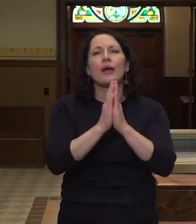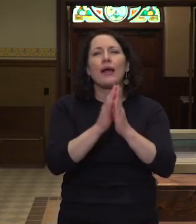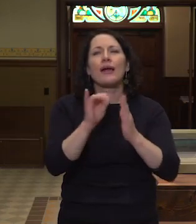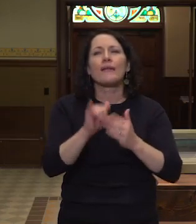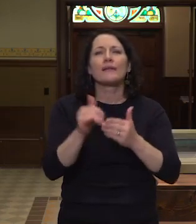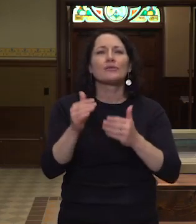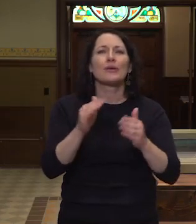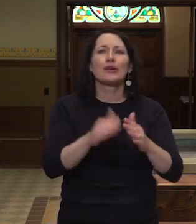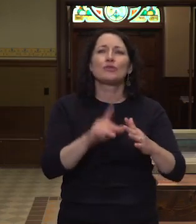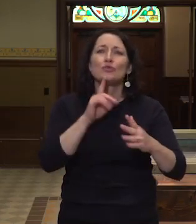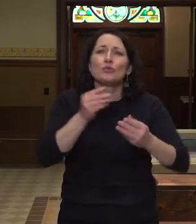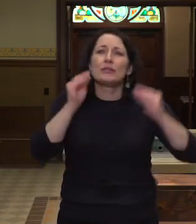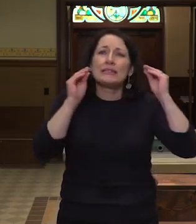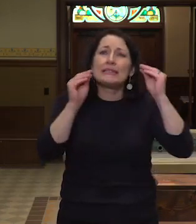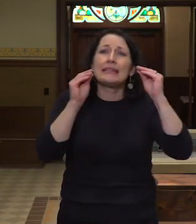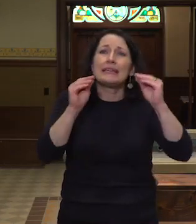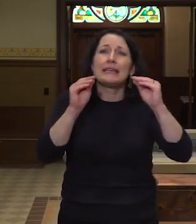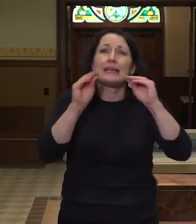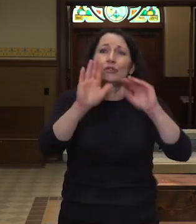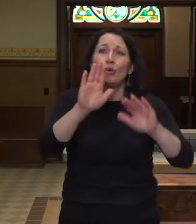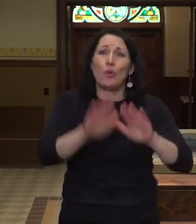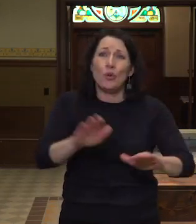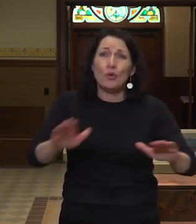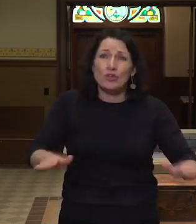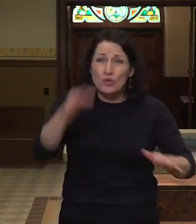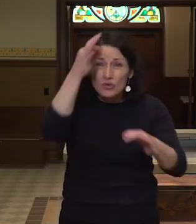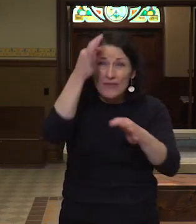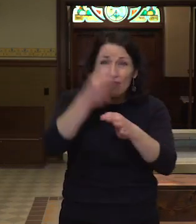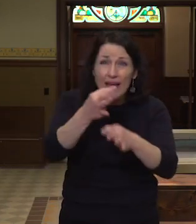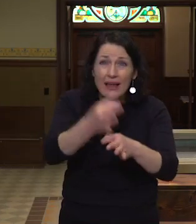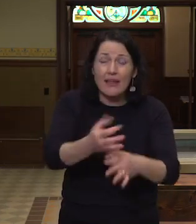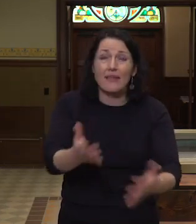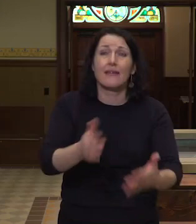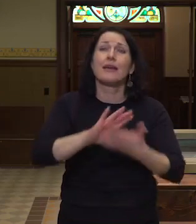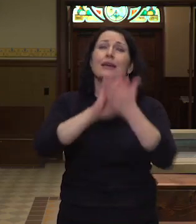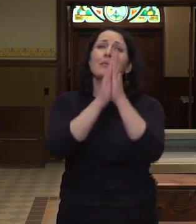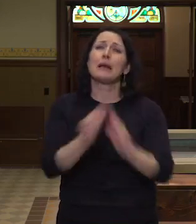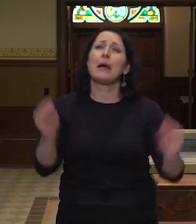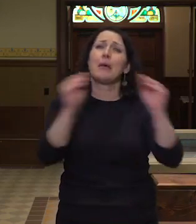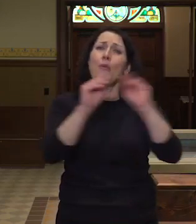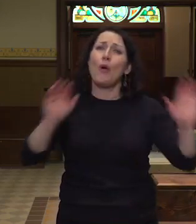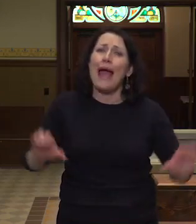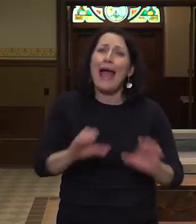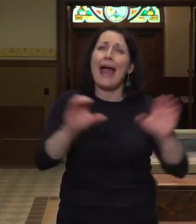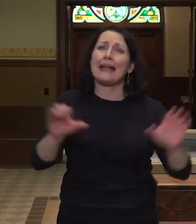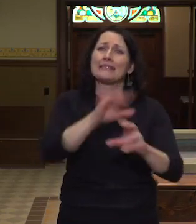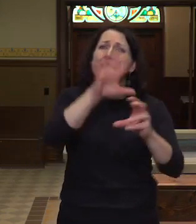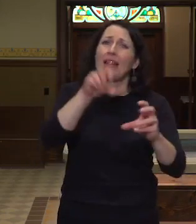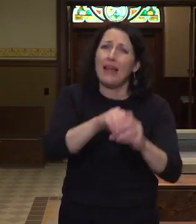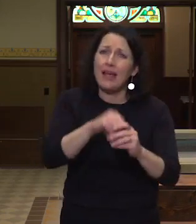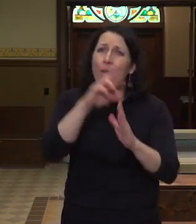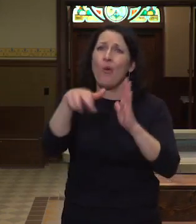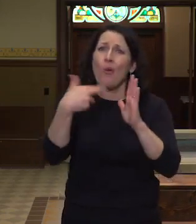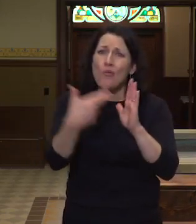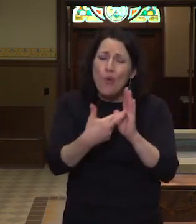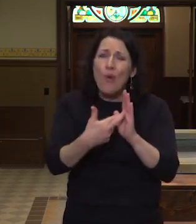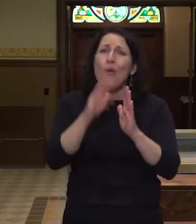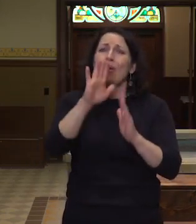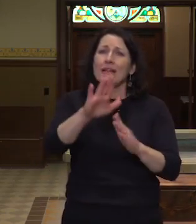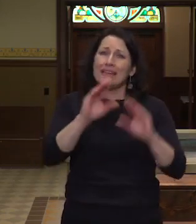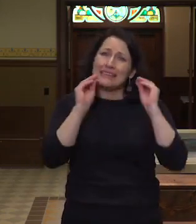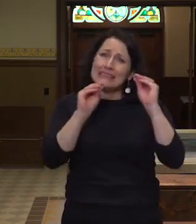on this faith with their children, to take a more active role. After all, he said that